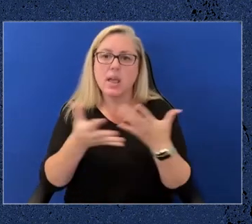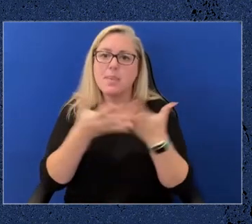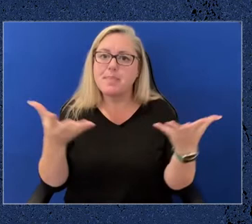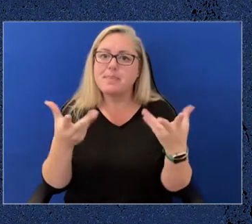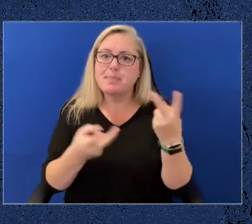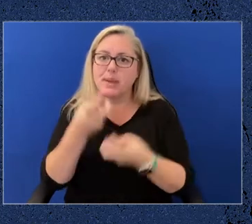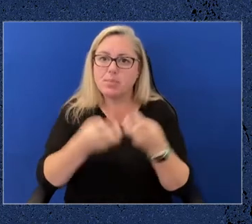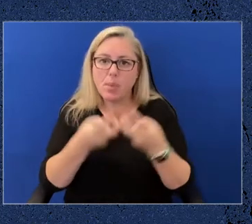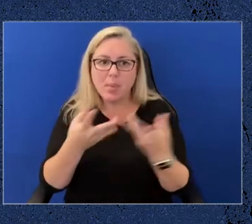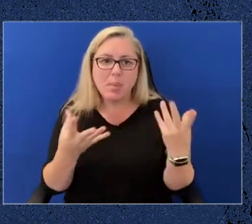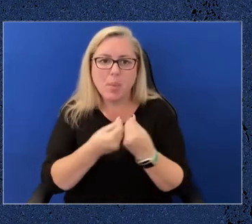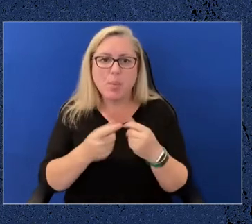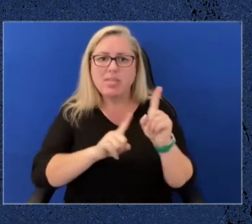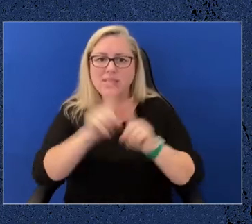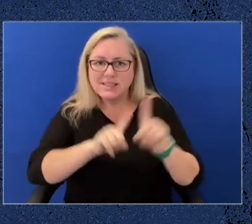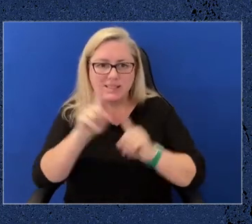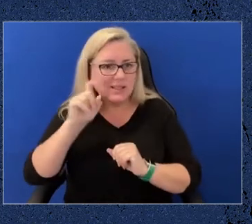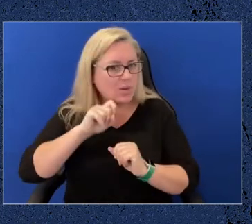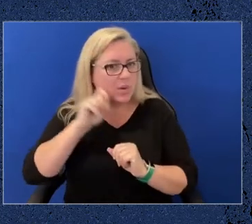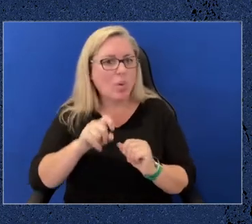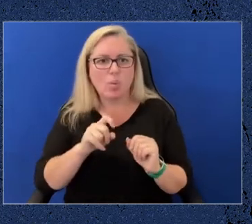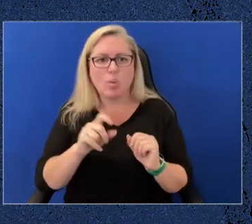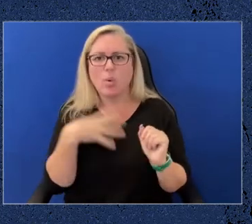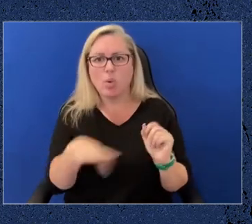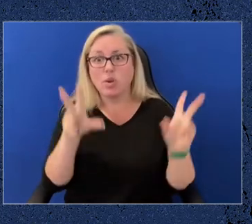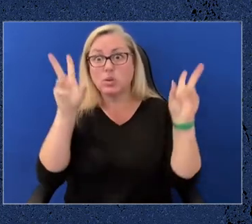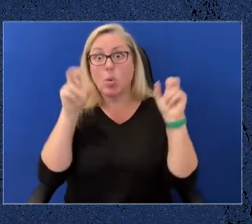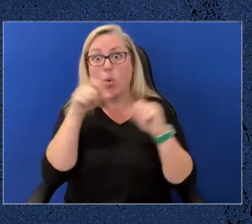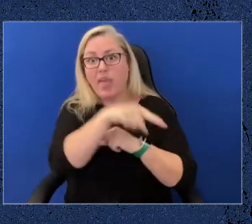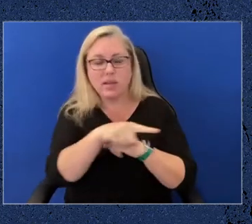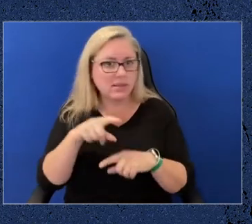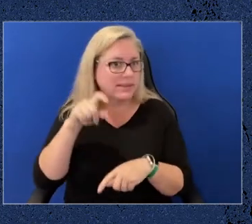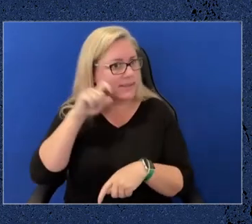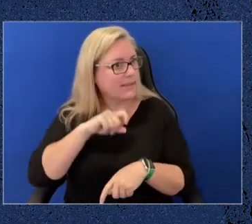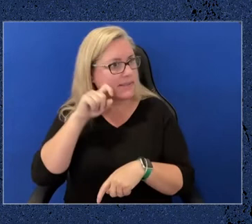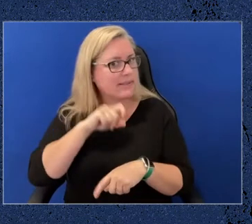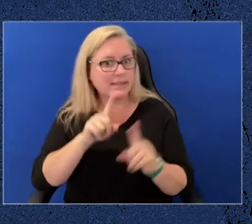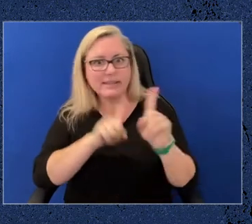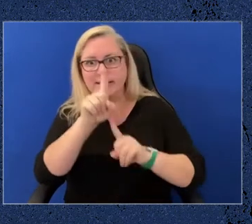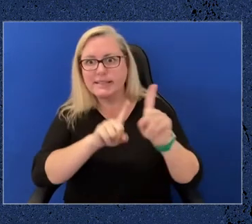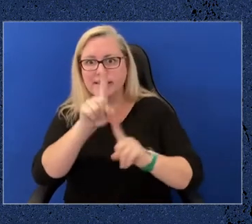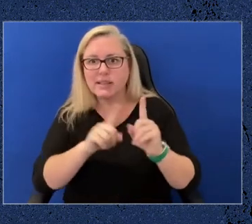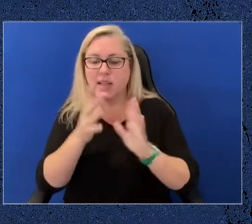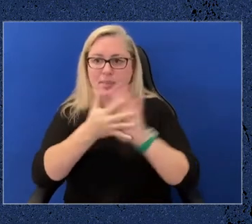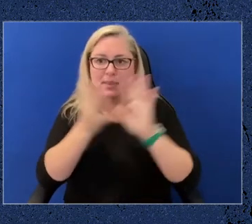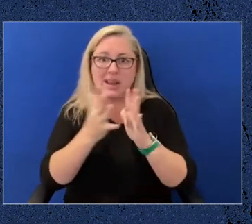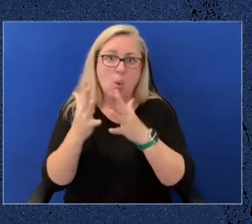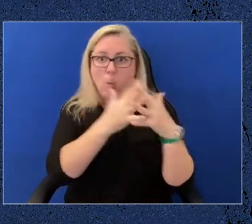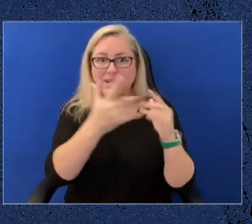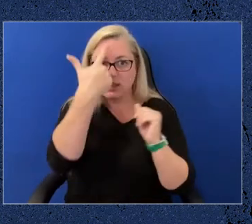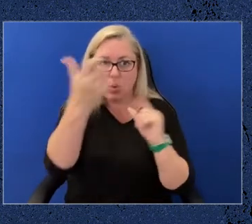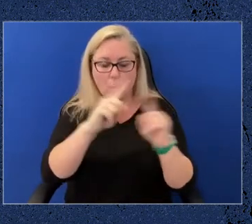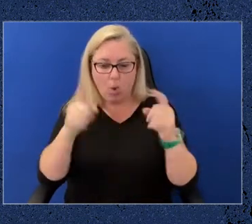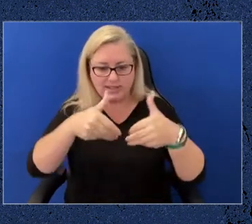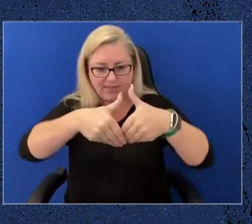water is that we want to call it urban water. So again, this is this Western idea that everything's carved off. So you've got a sewage